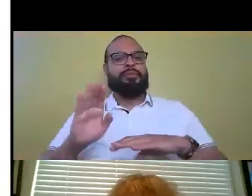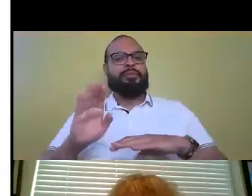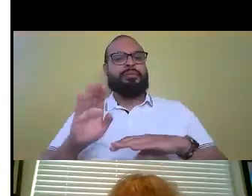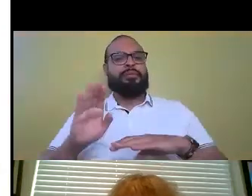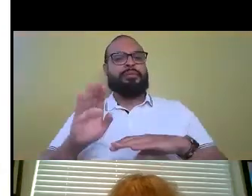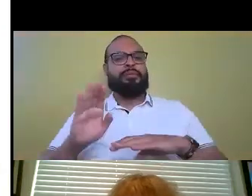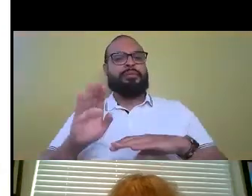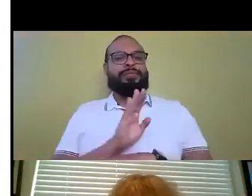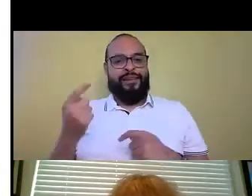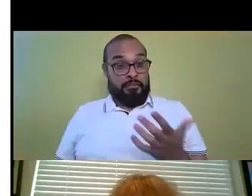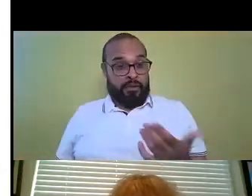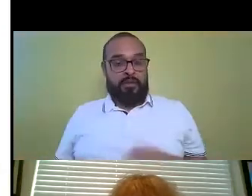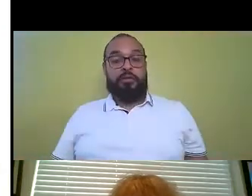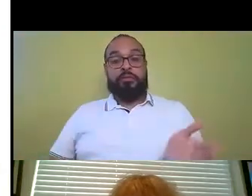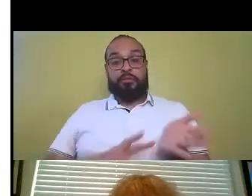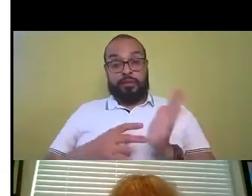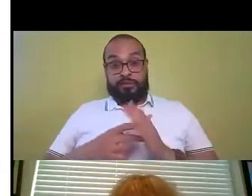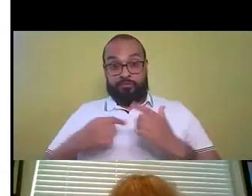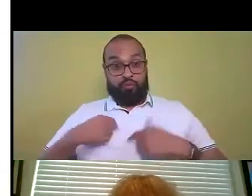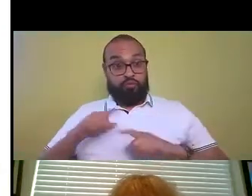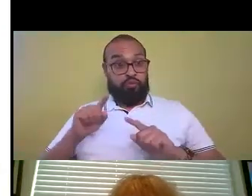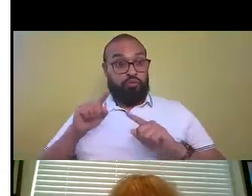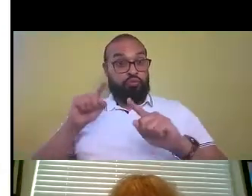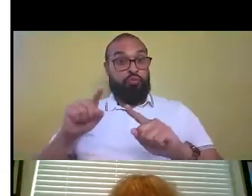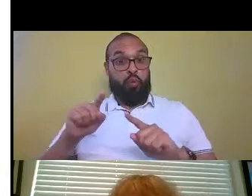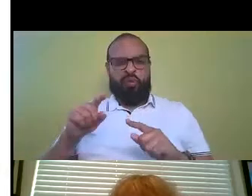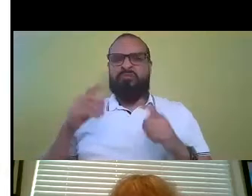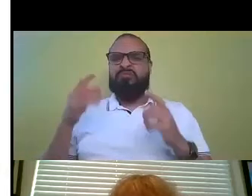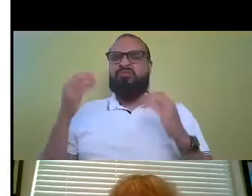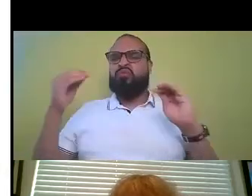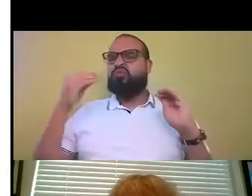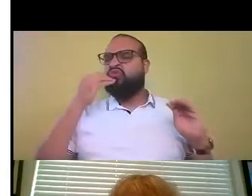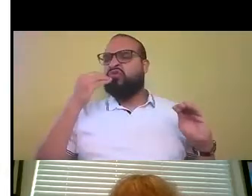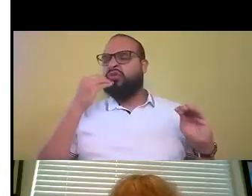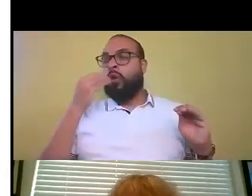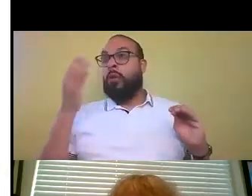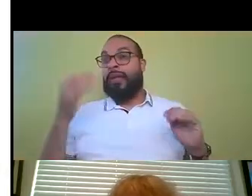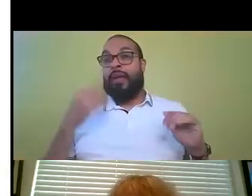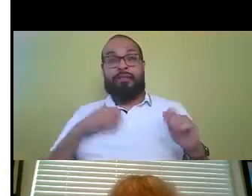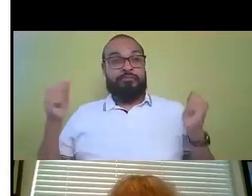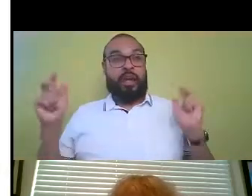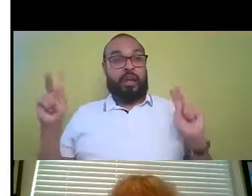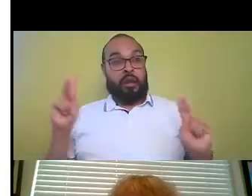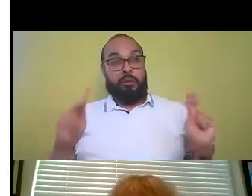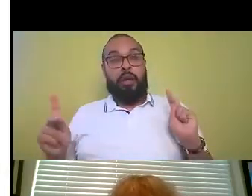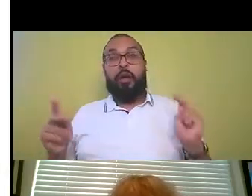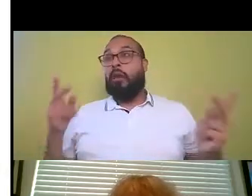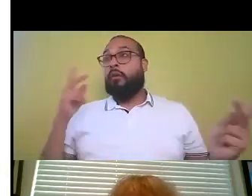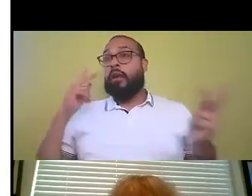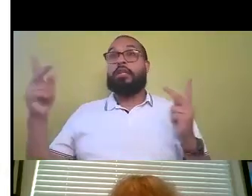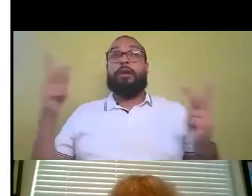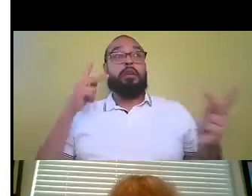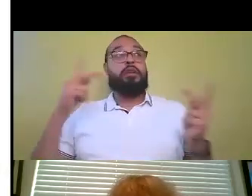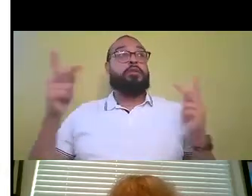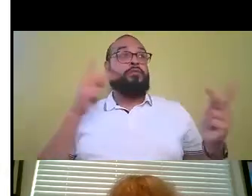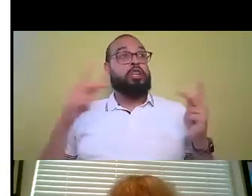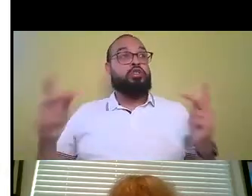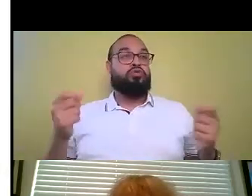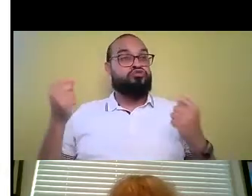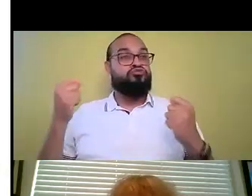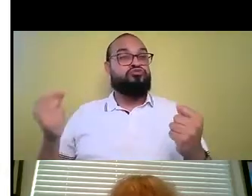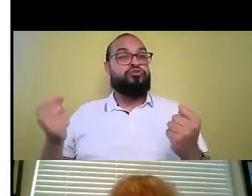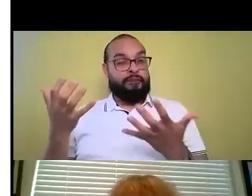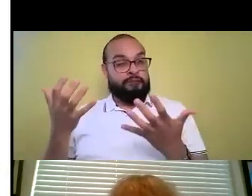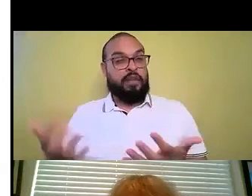demand? Am I going to go to Costco and have a busy visual and sensory experience when we're also going